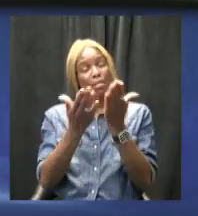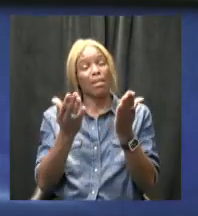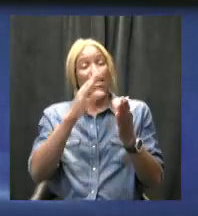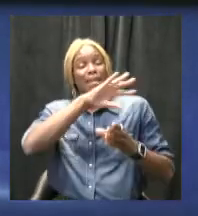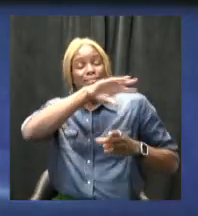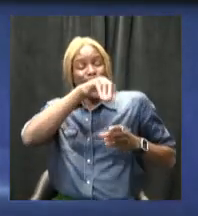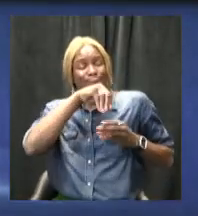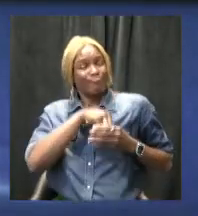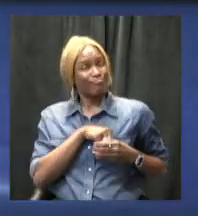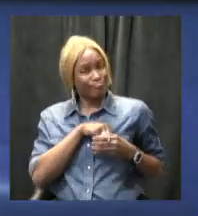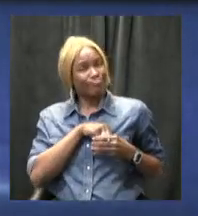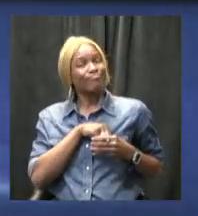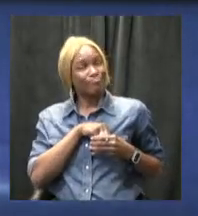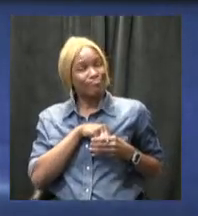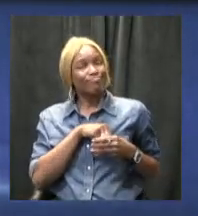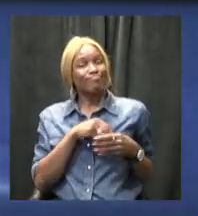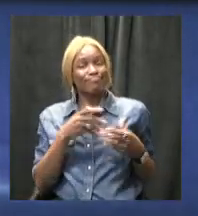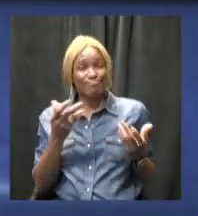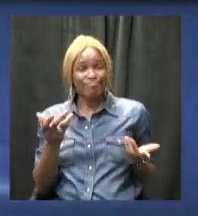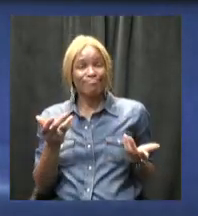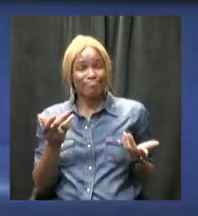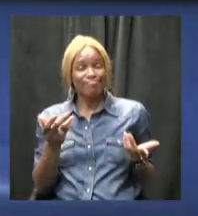your life.